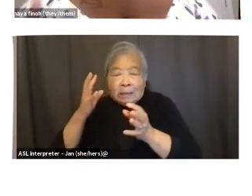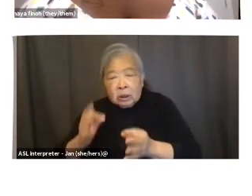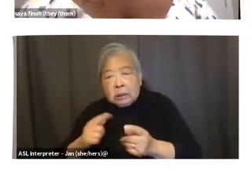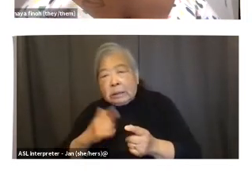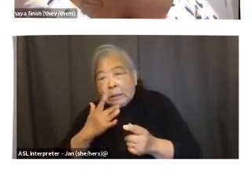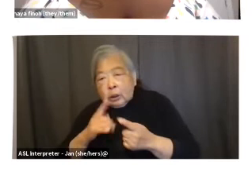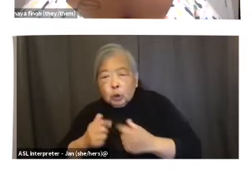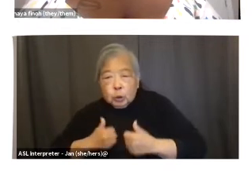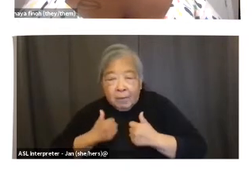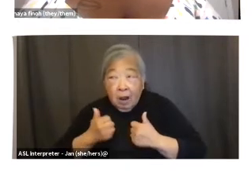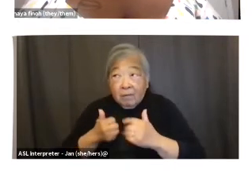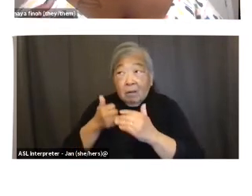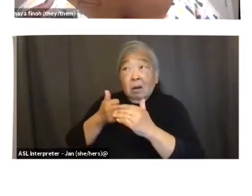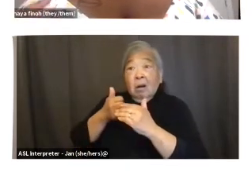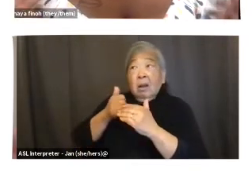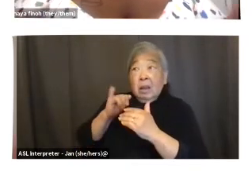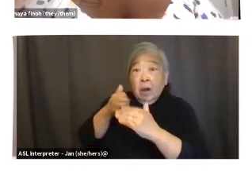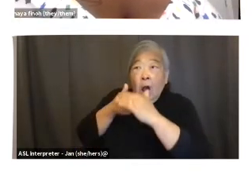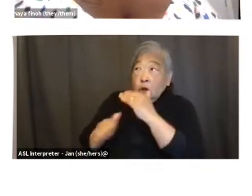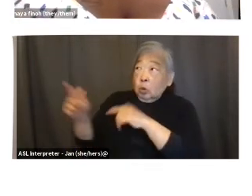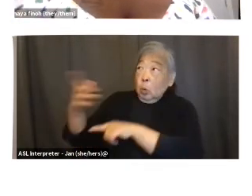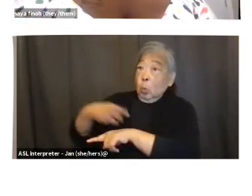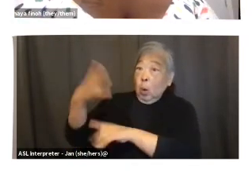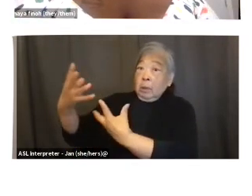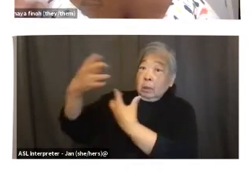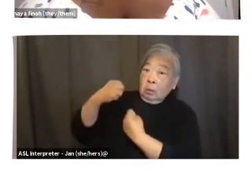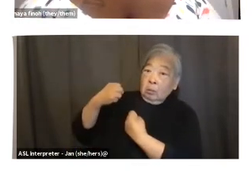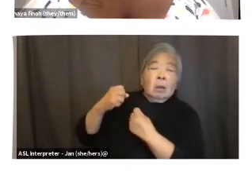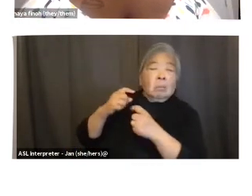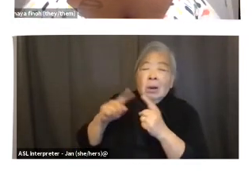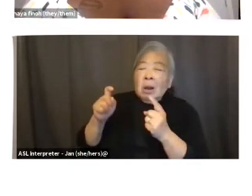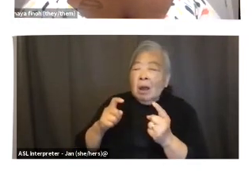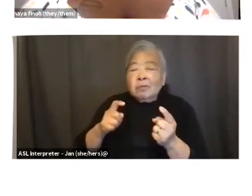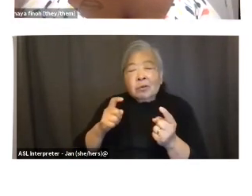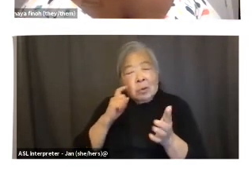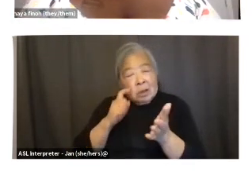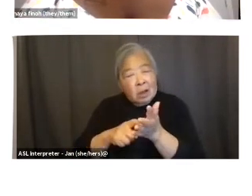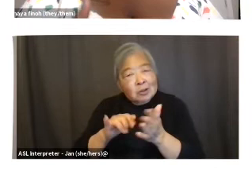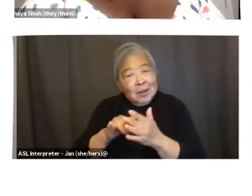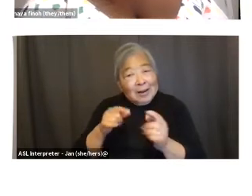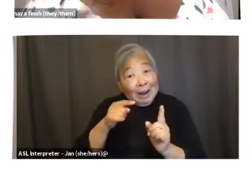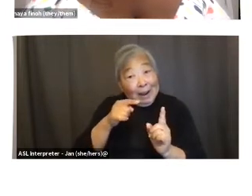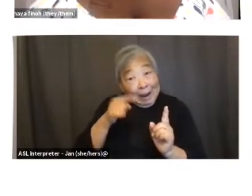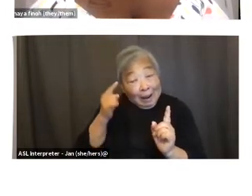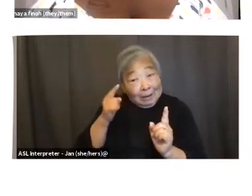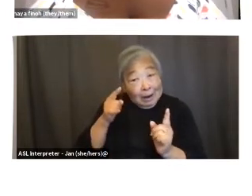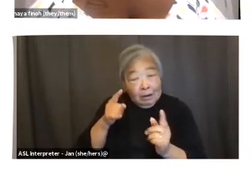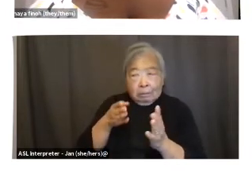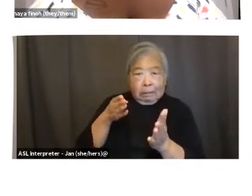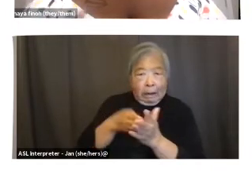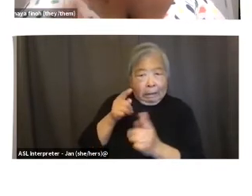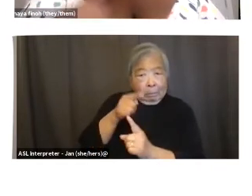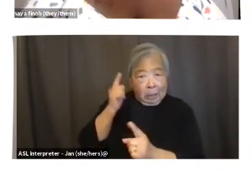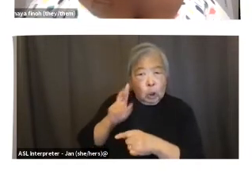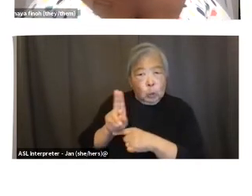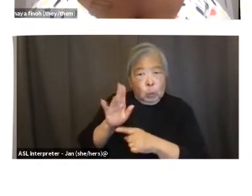under white settler colonialism, but it must be acknowledged that anti-Blackness was utilized by those in these nations